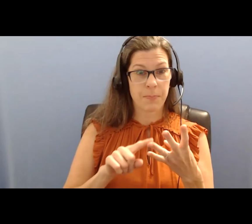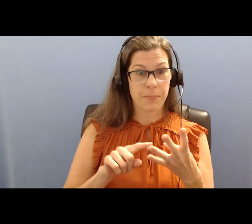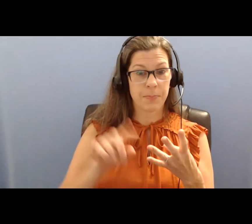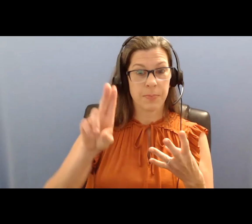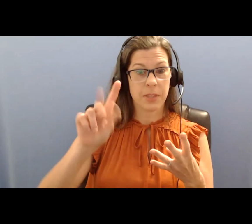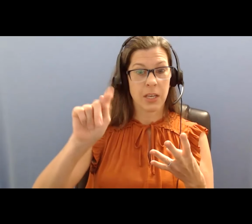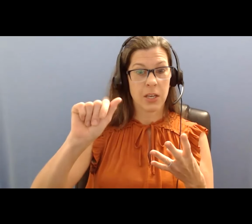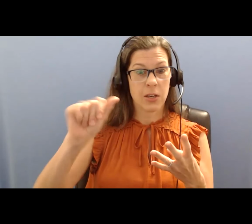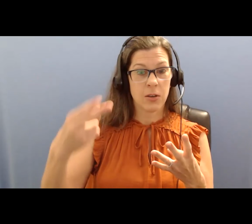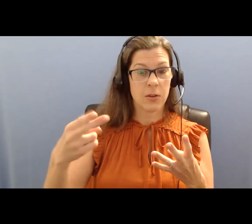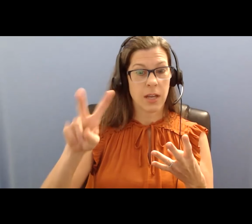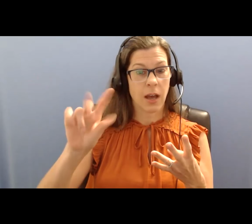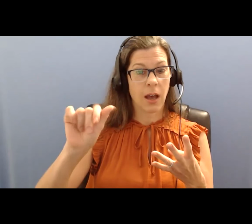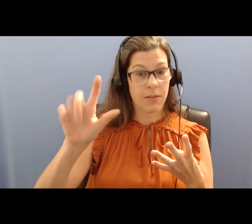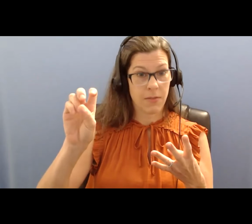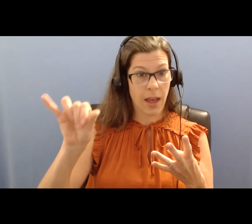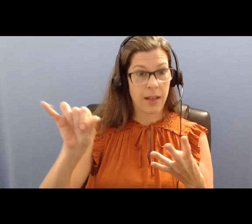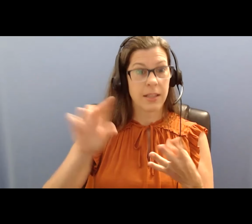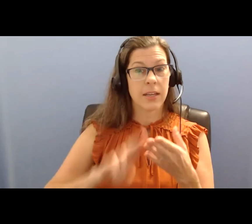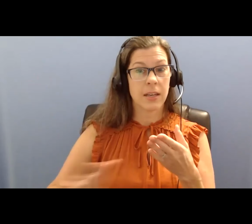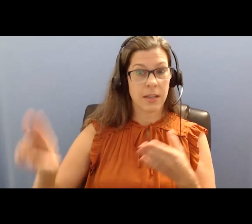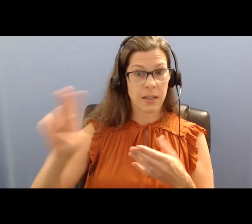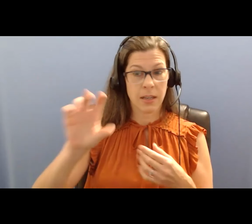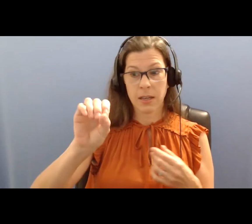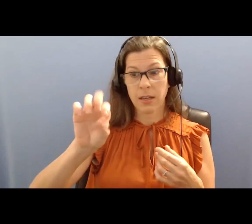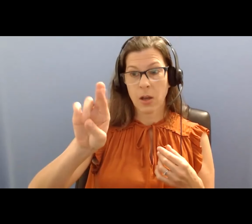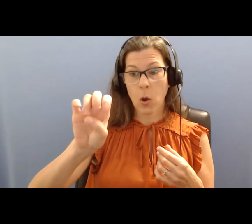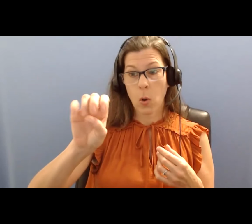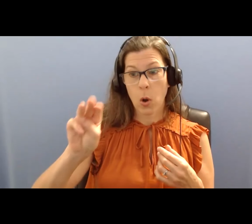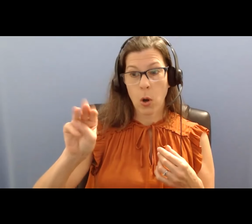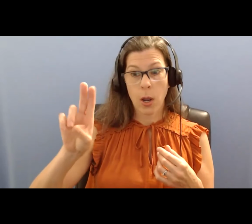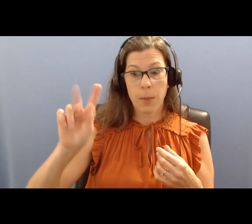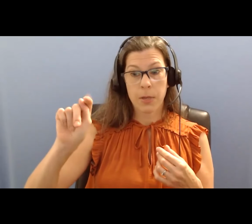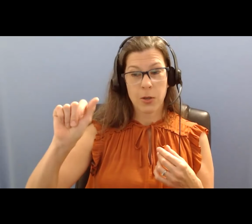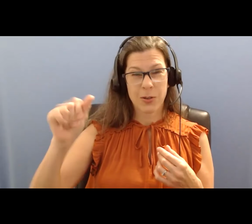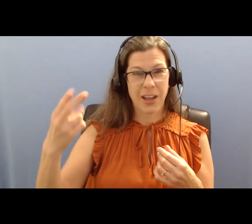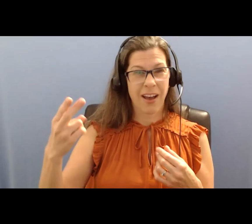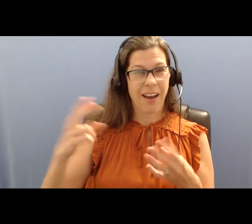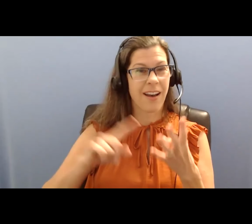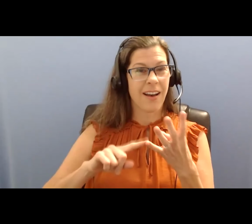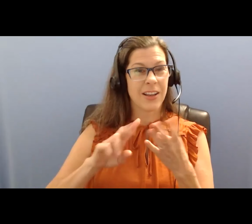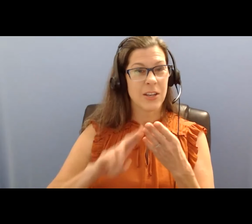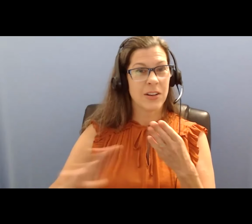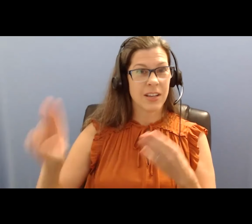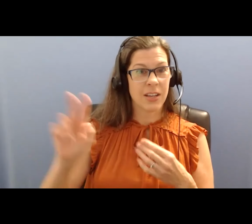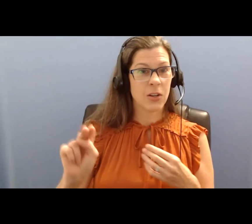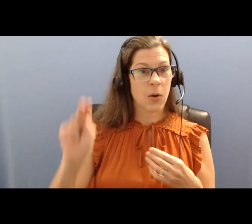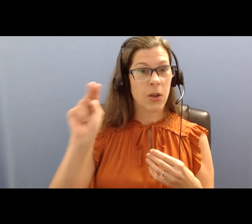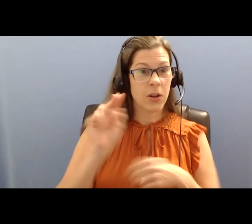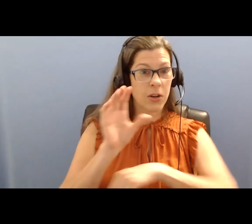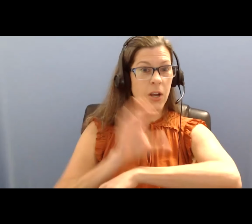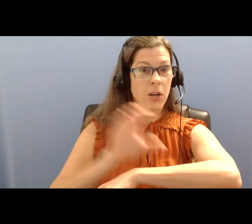Utah Valley University in Orem, Utah, and the University of Northern Colorado